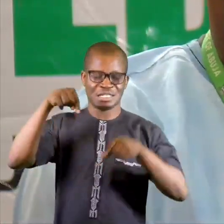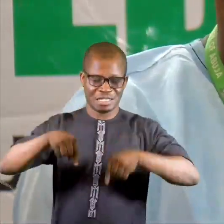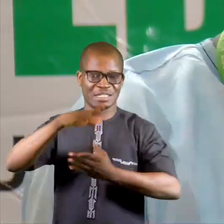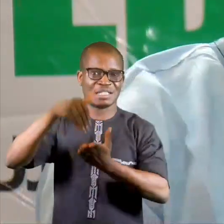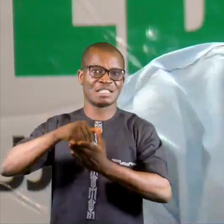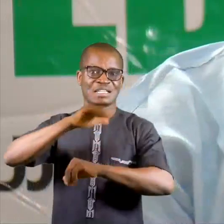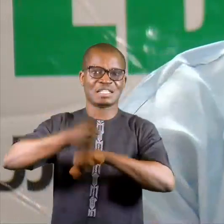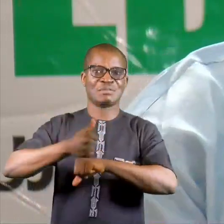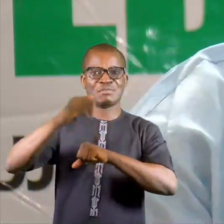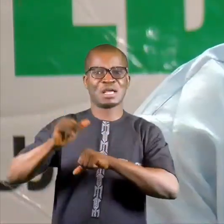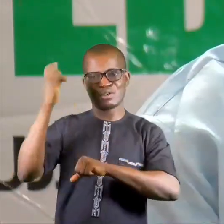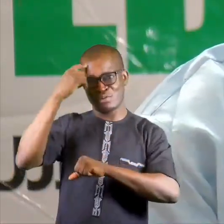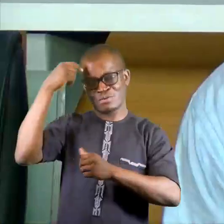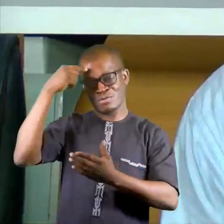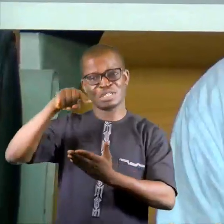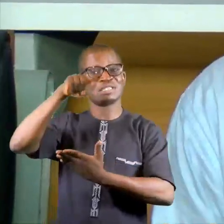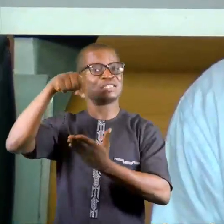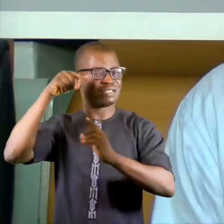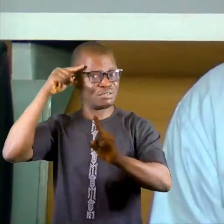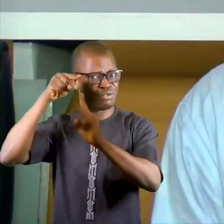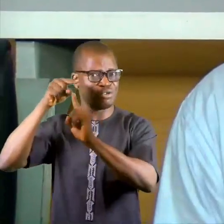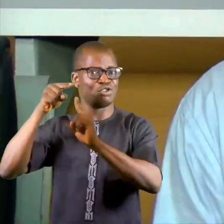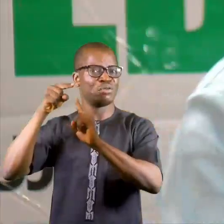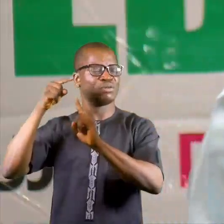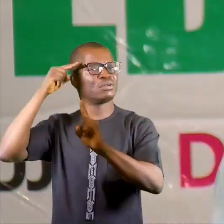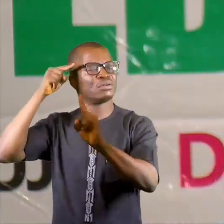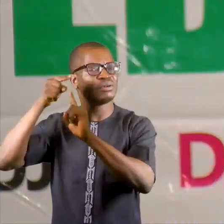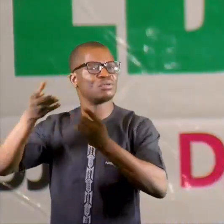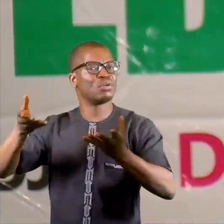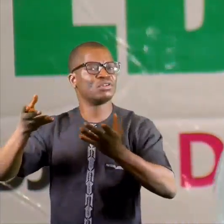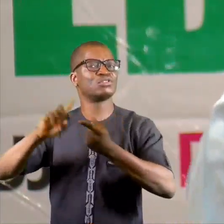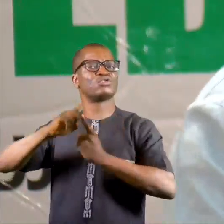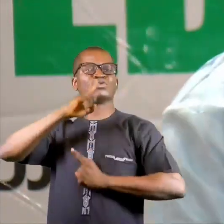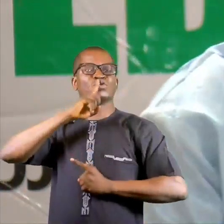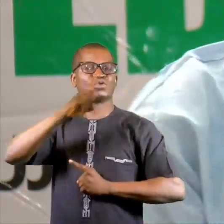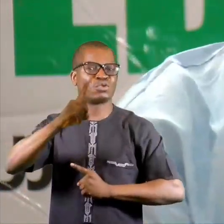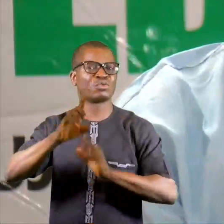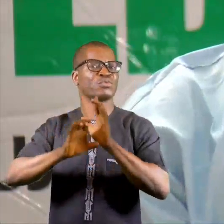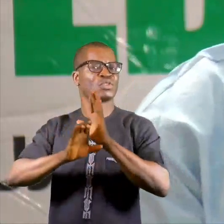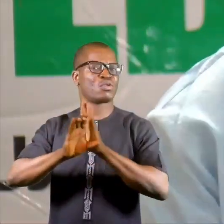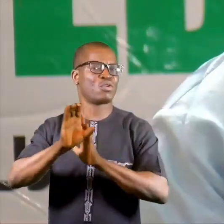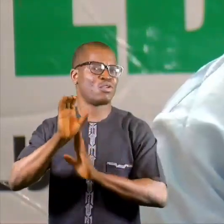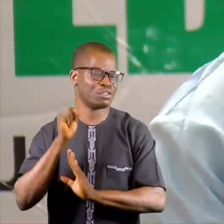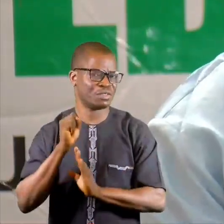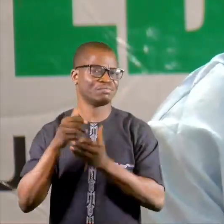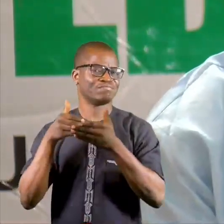was set up by government for this purpose. The purpose was to really